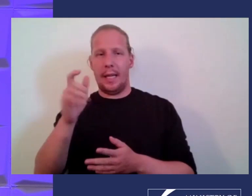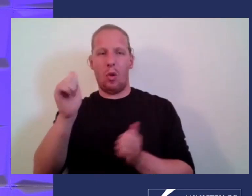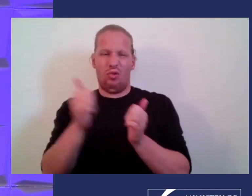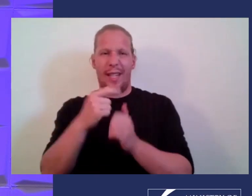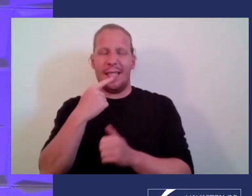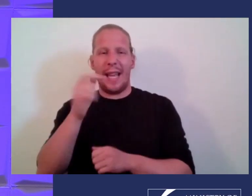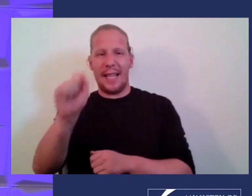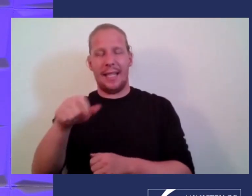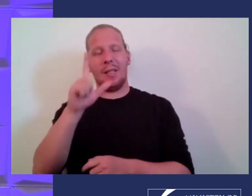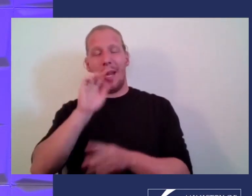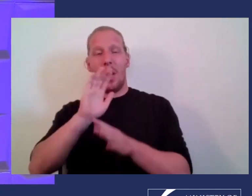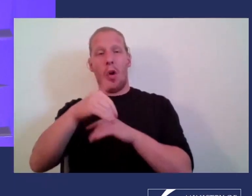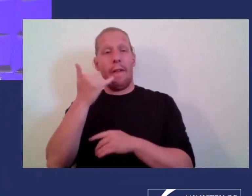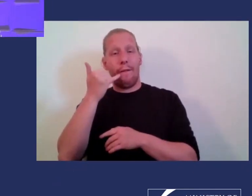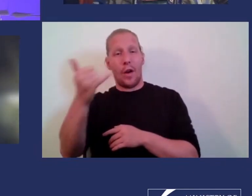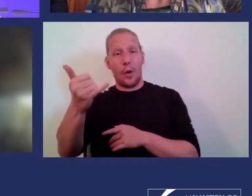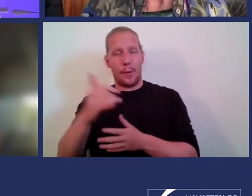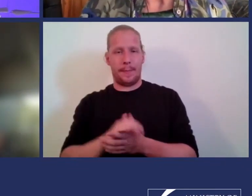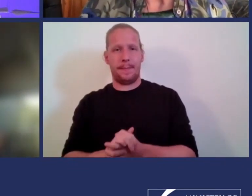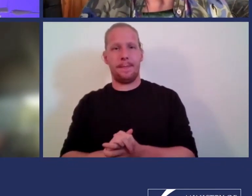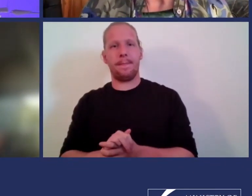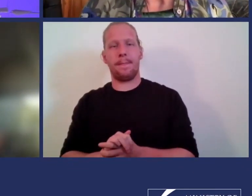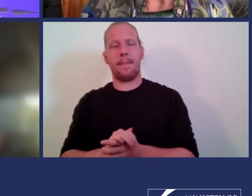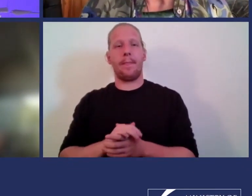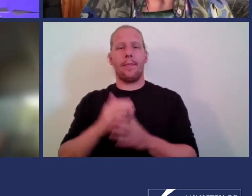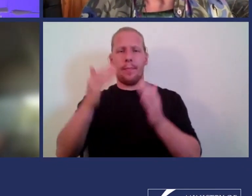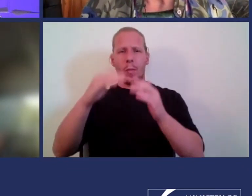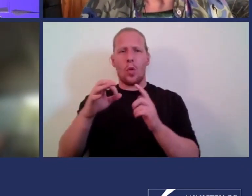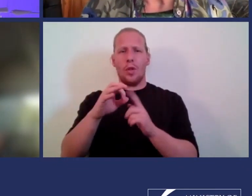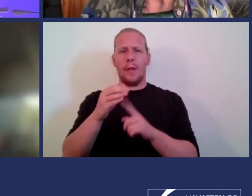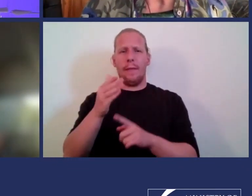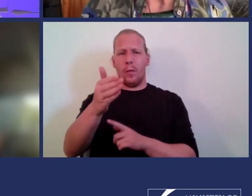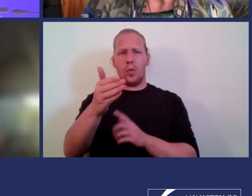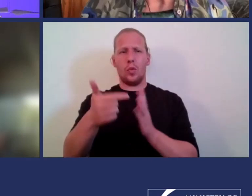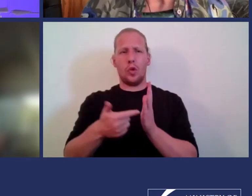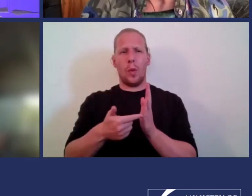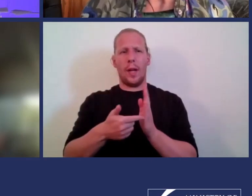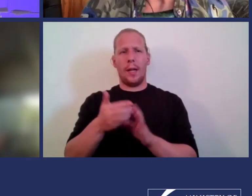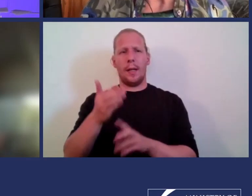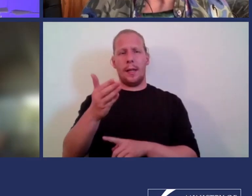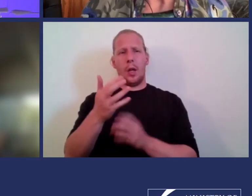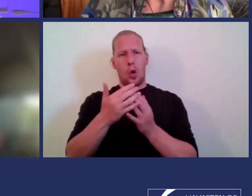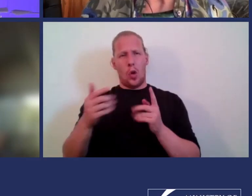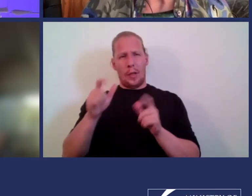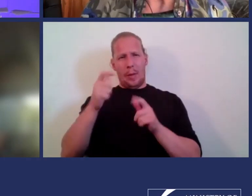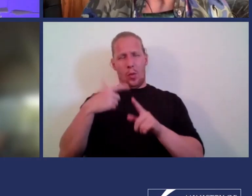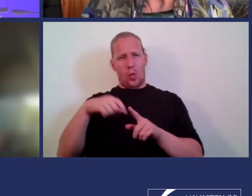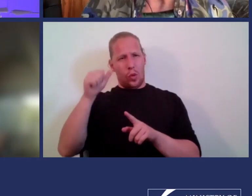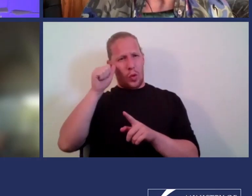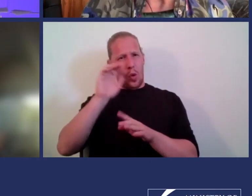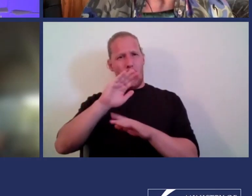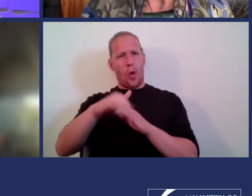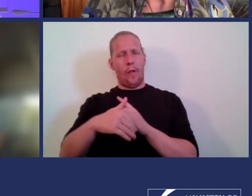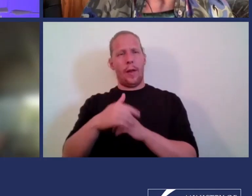Cool. A question for you, Teuila. Teresa says there's lots of people want to know this. Could you please tell us about the